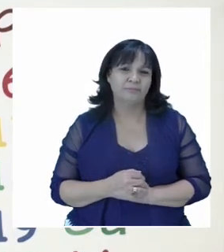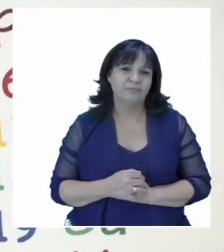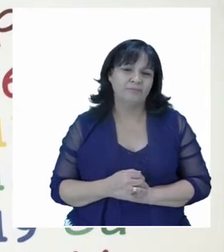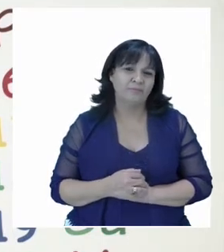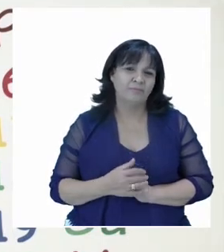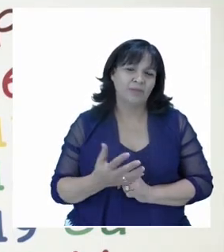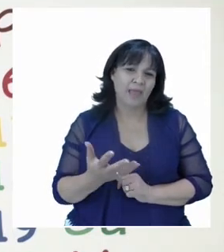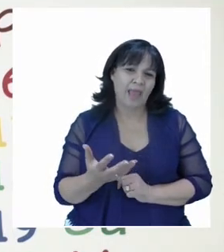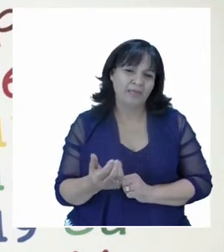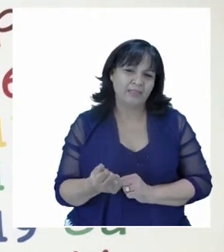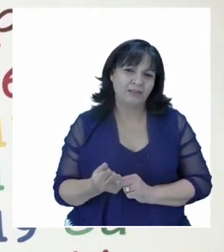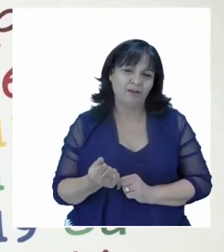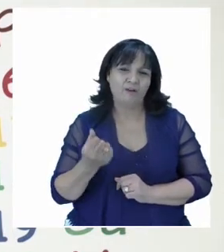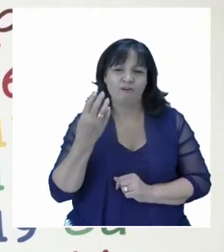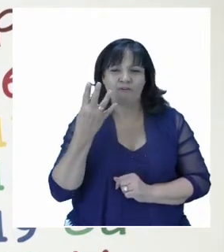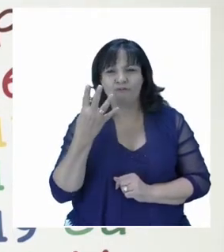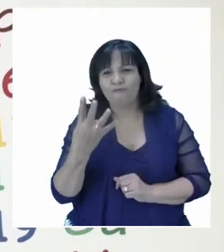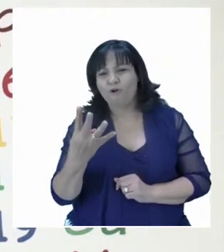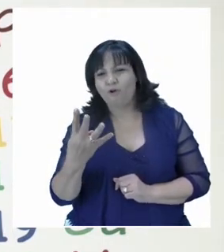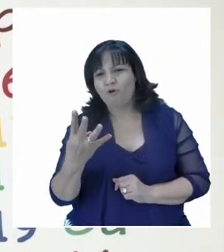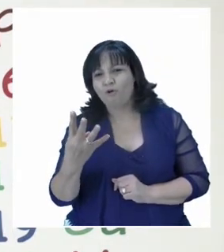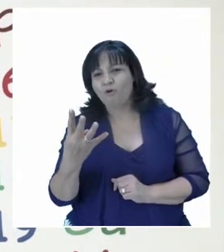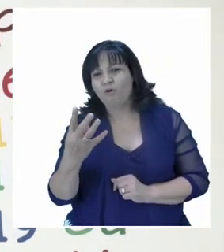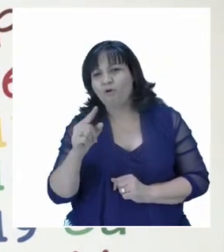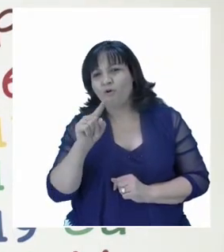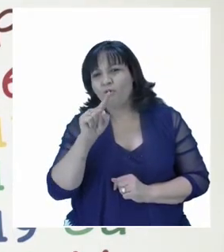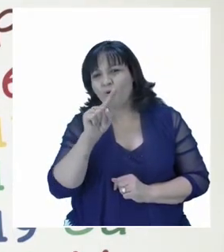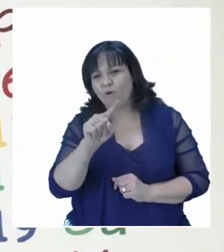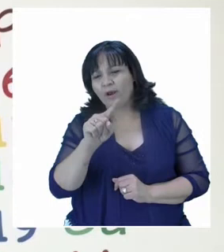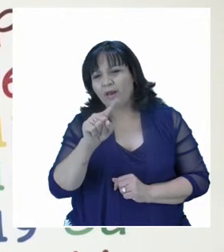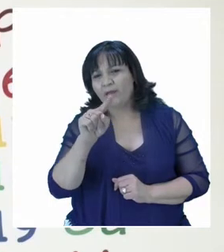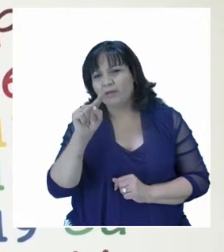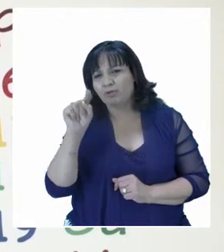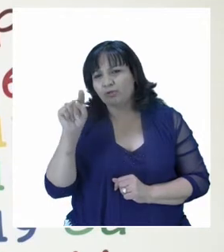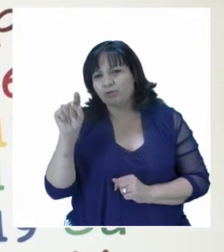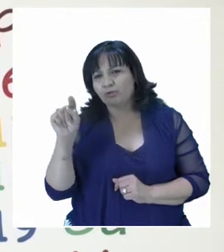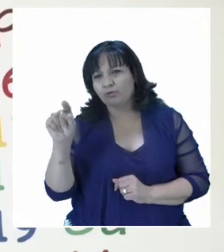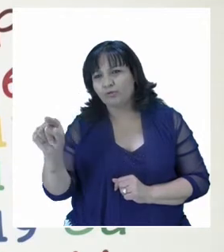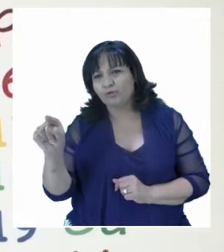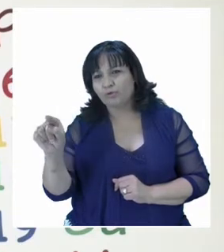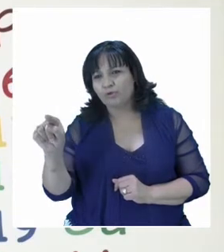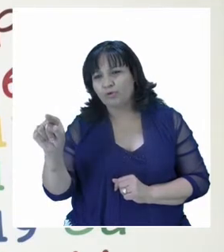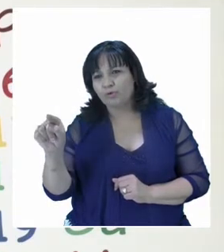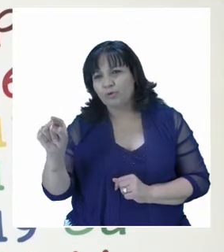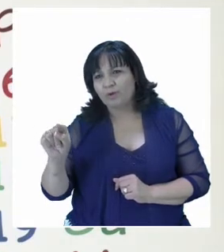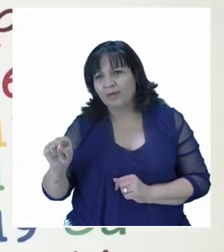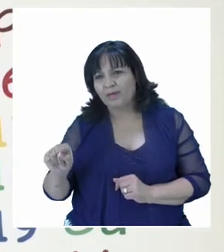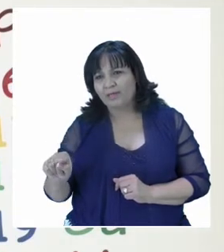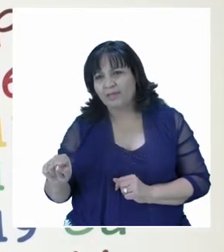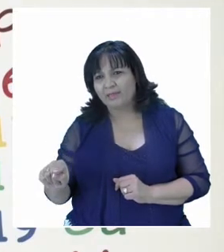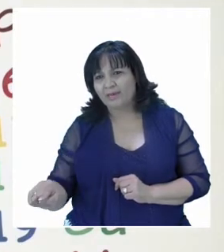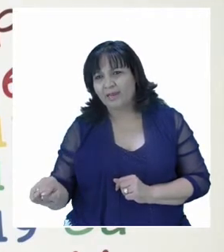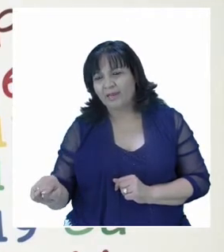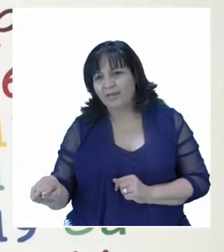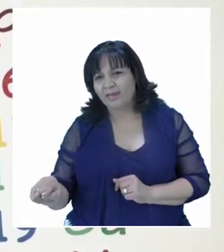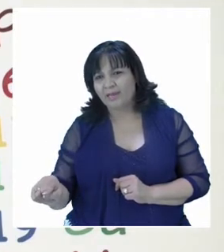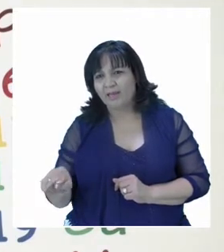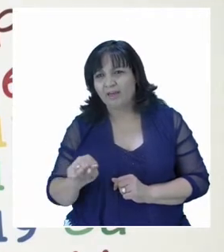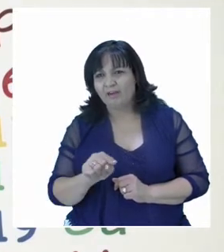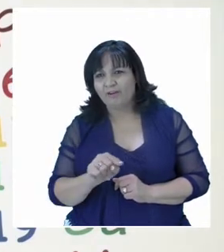has 4 corners. 1, 2,